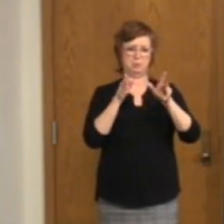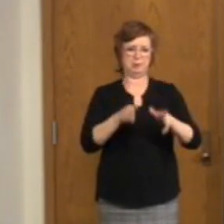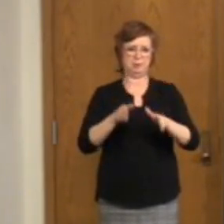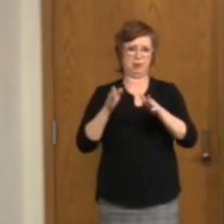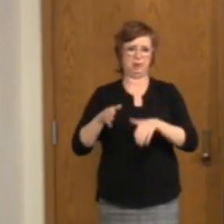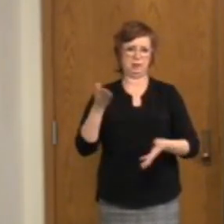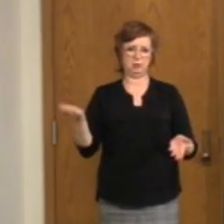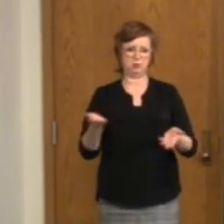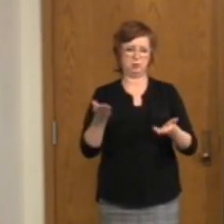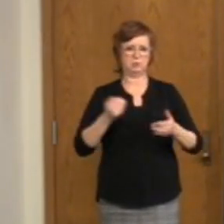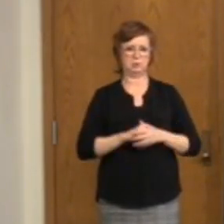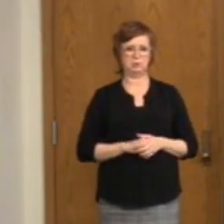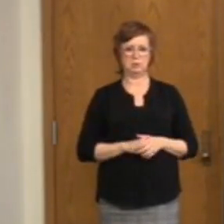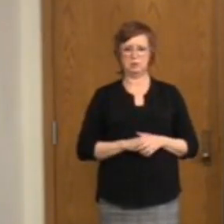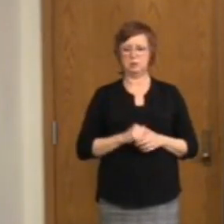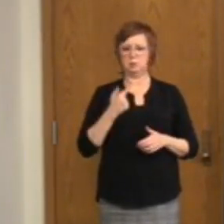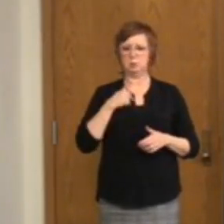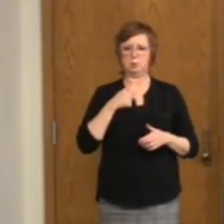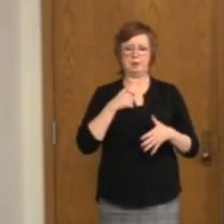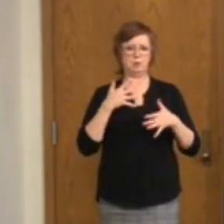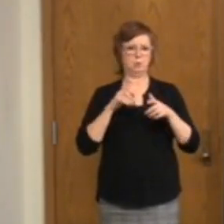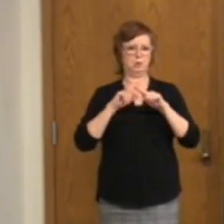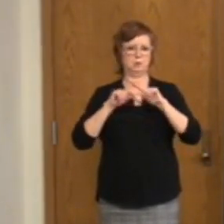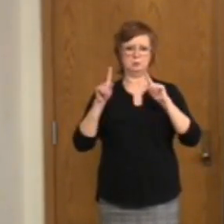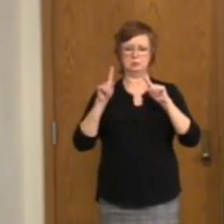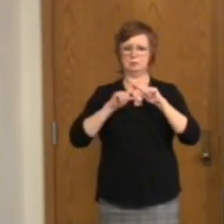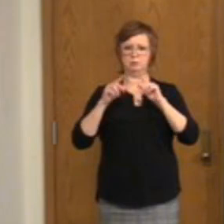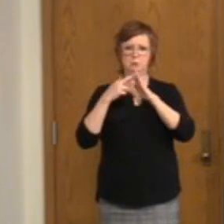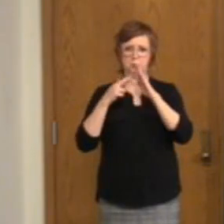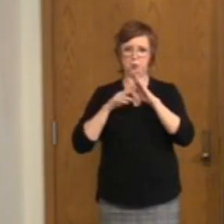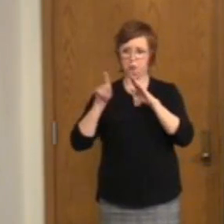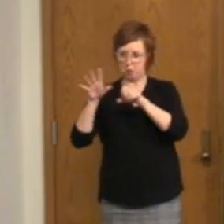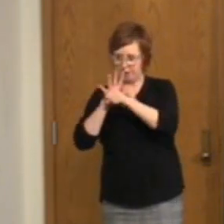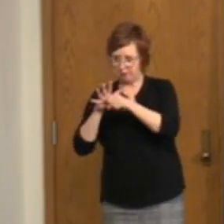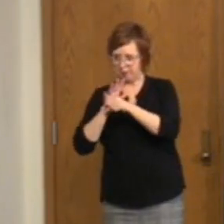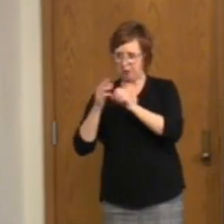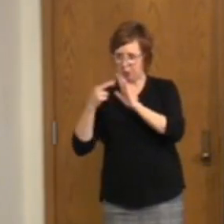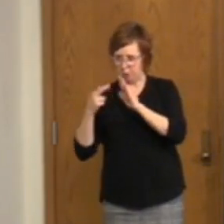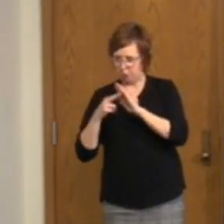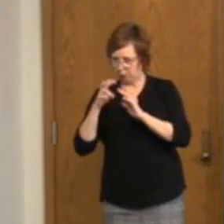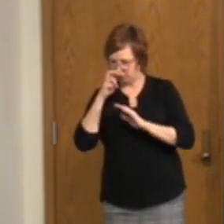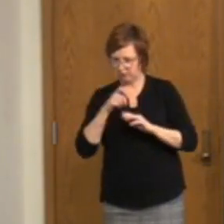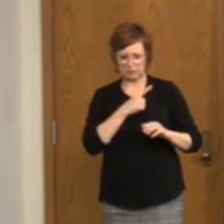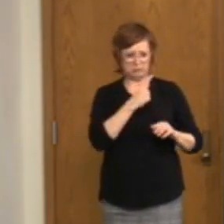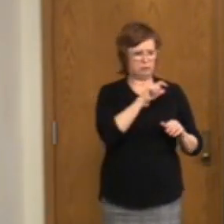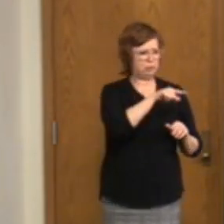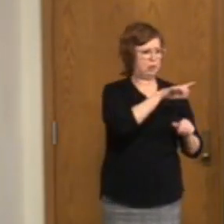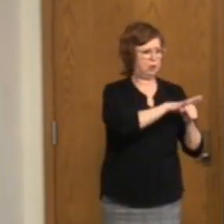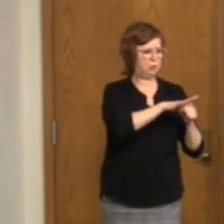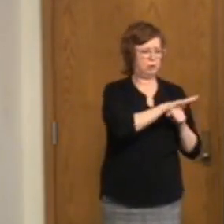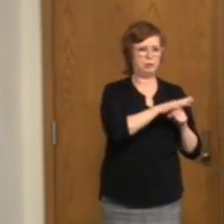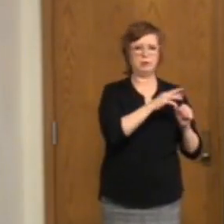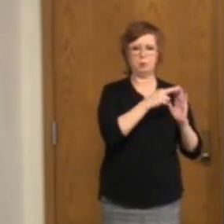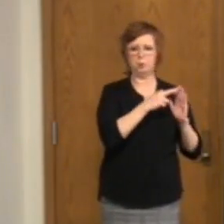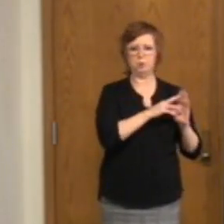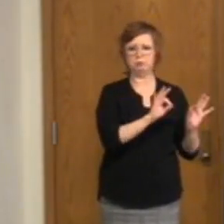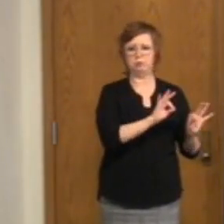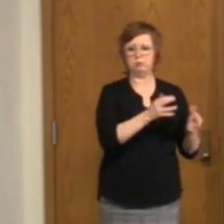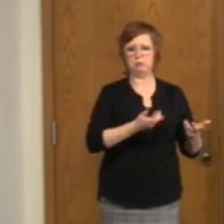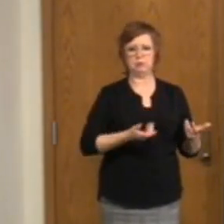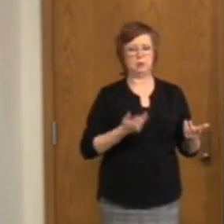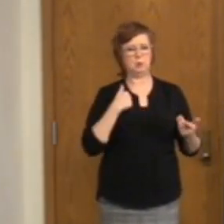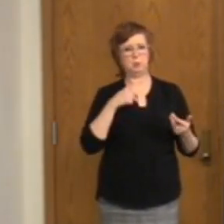of the province in a different manner. And when you think about the opportunity, if we're able to go to this 4-month